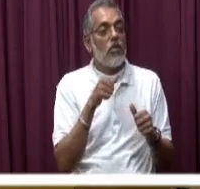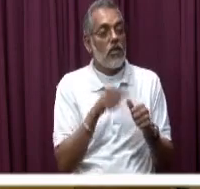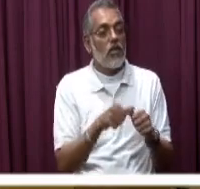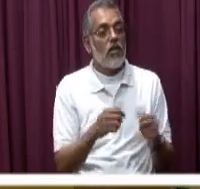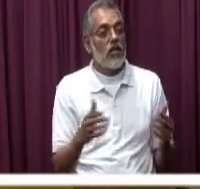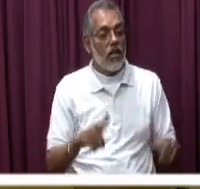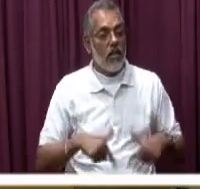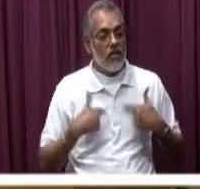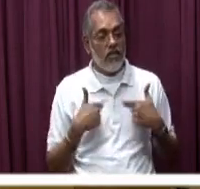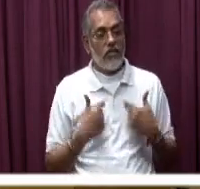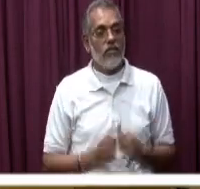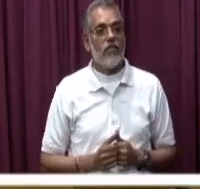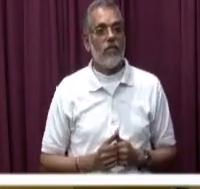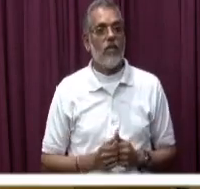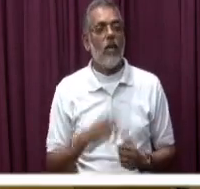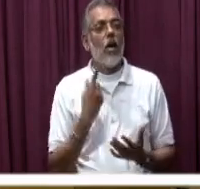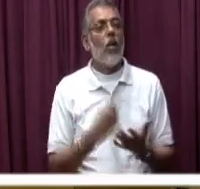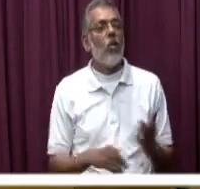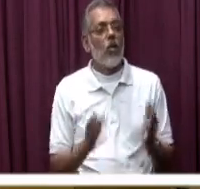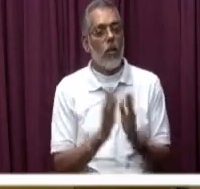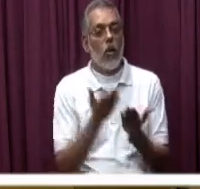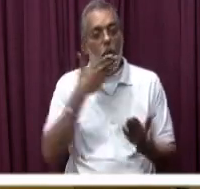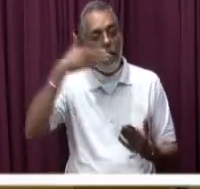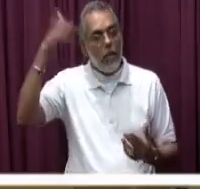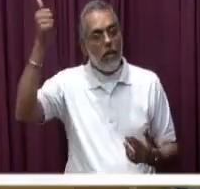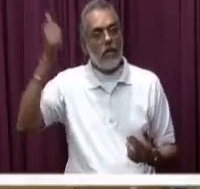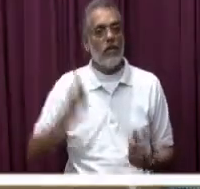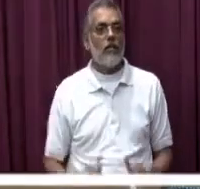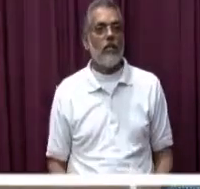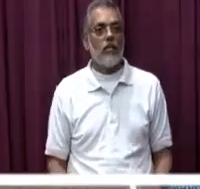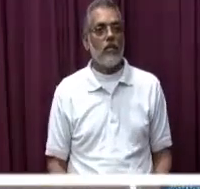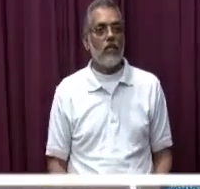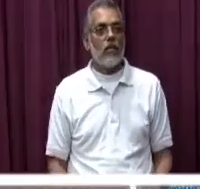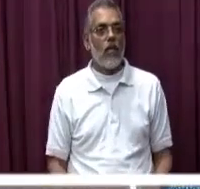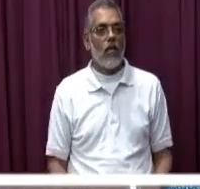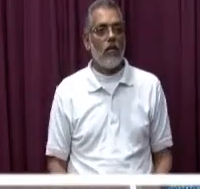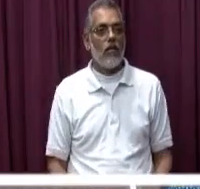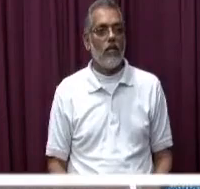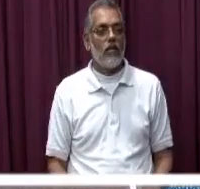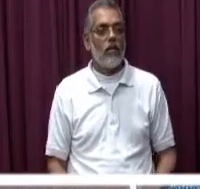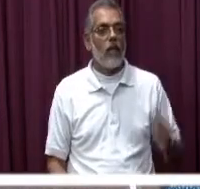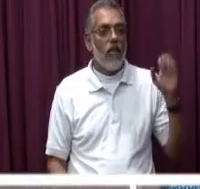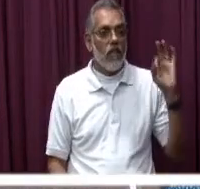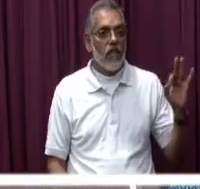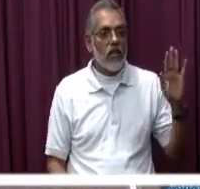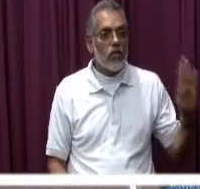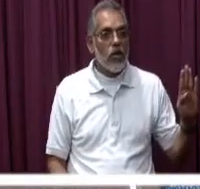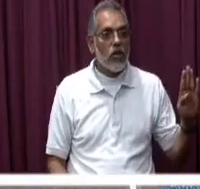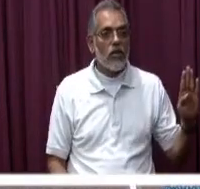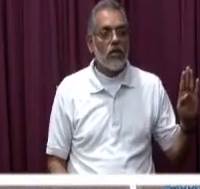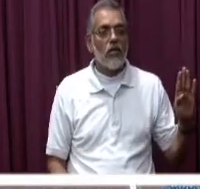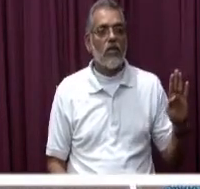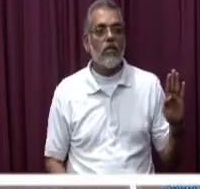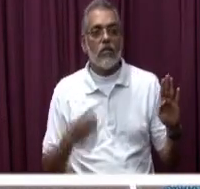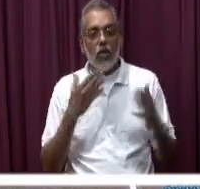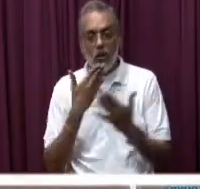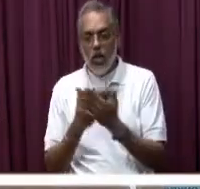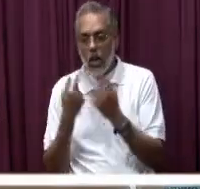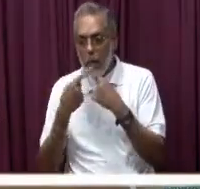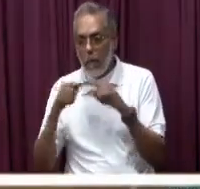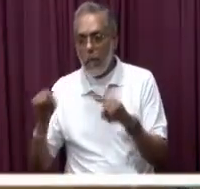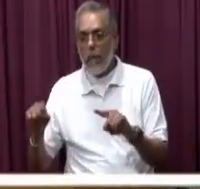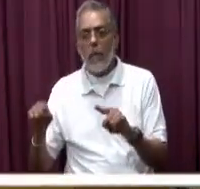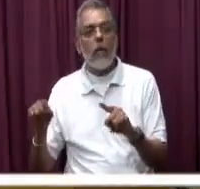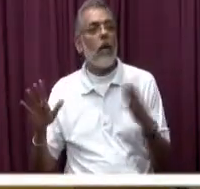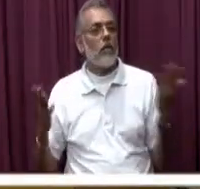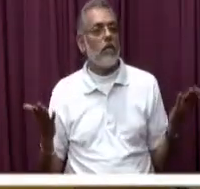like in? What book you want to get like in? Tell me now. Eh? Because if Facebook like, today they like you and tomorrow they're telling you